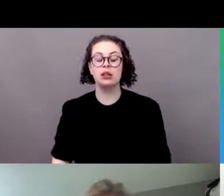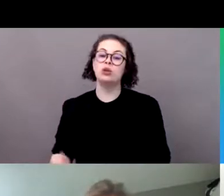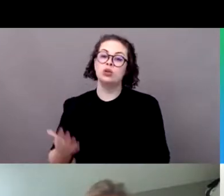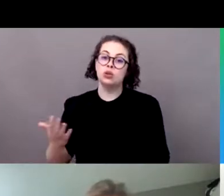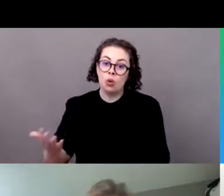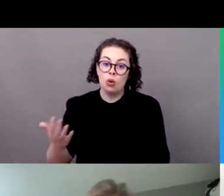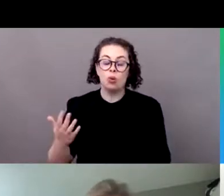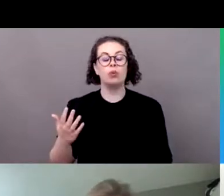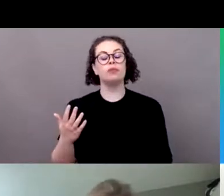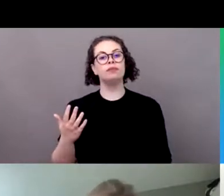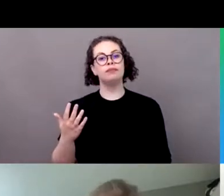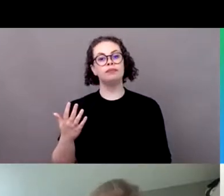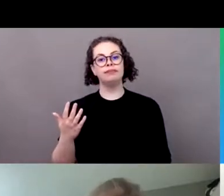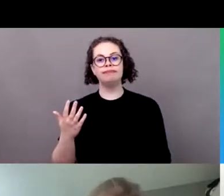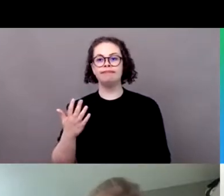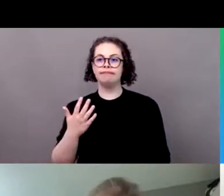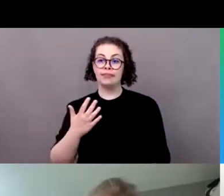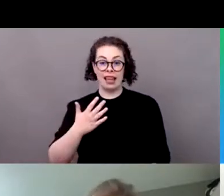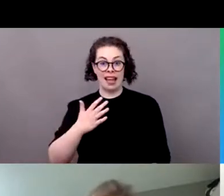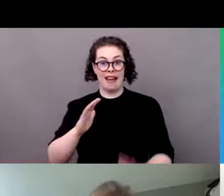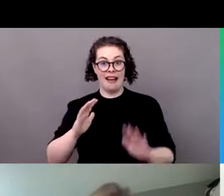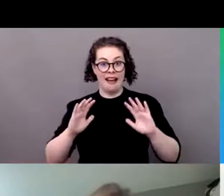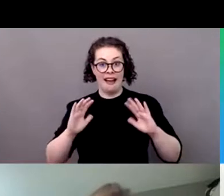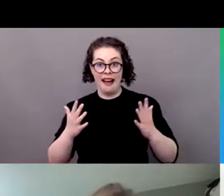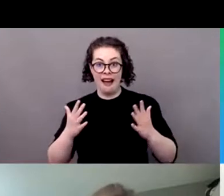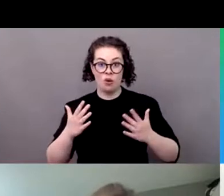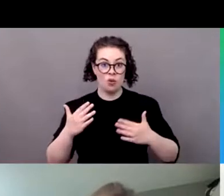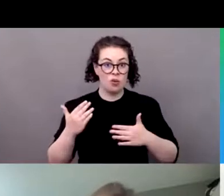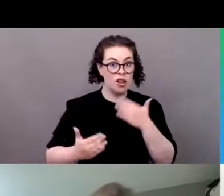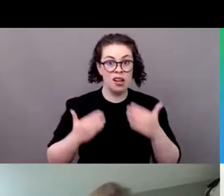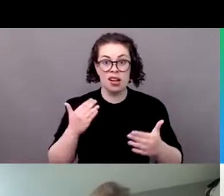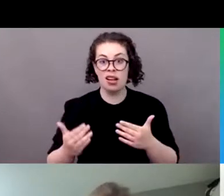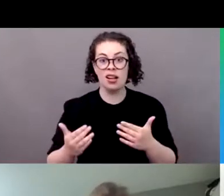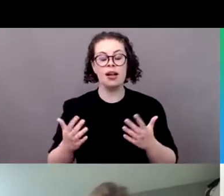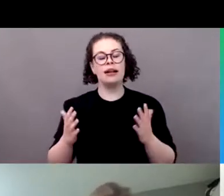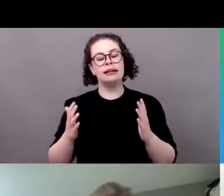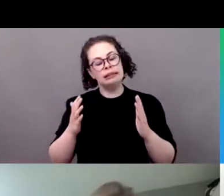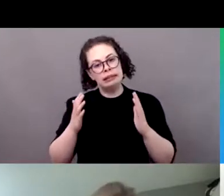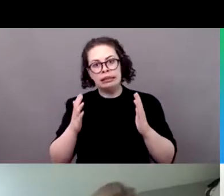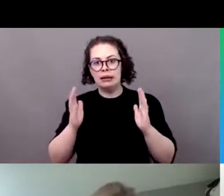really is almost a matter of survival, if not the social